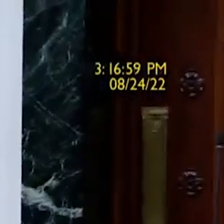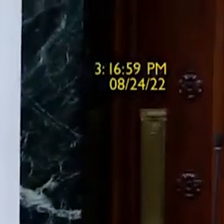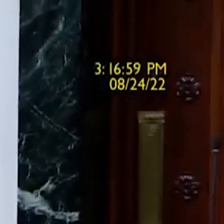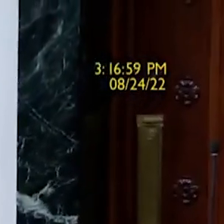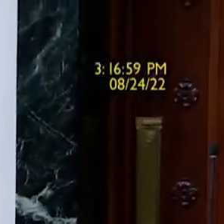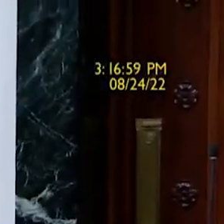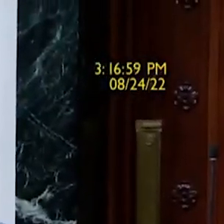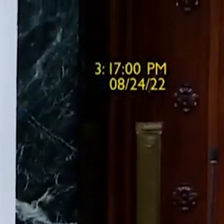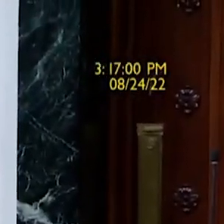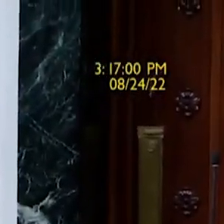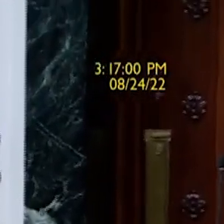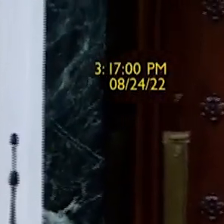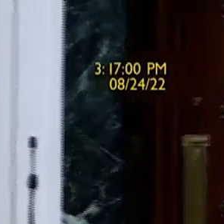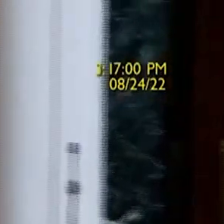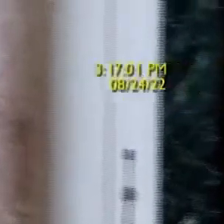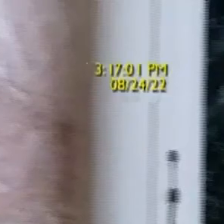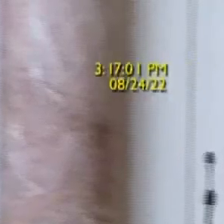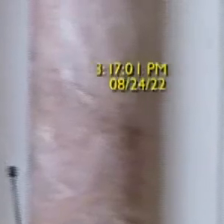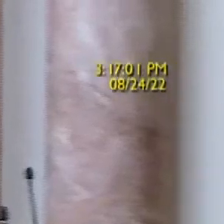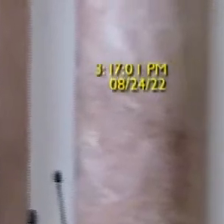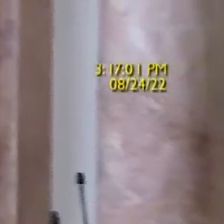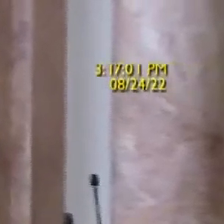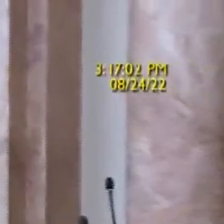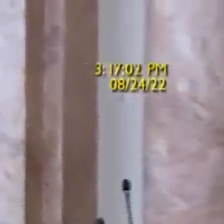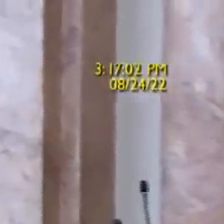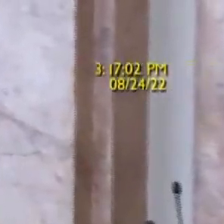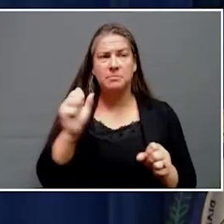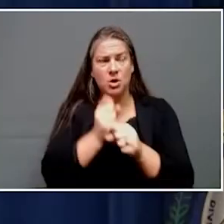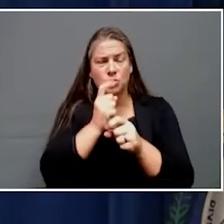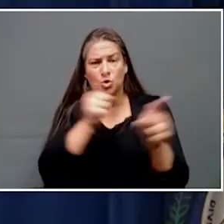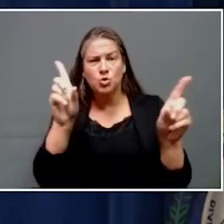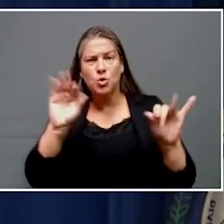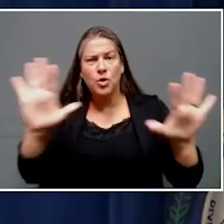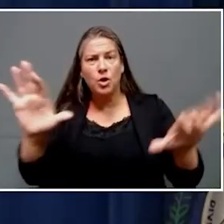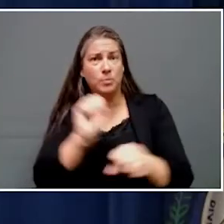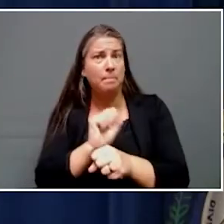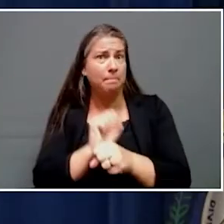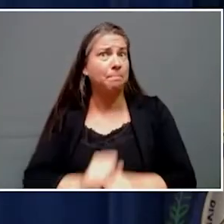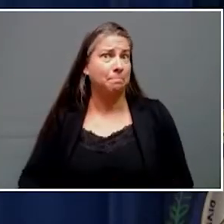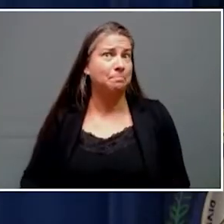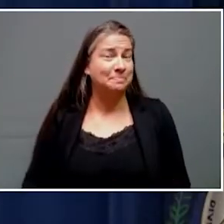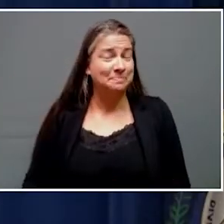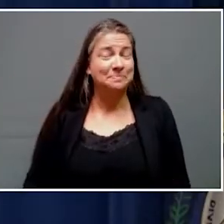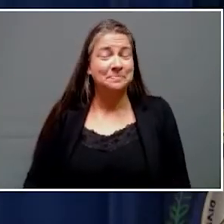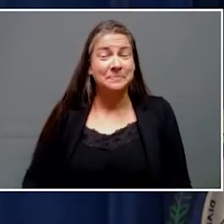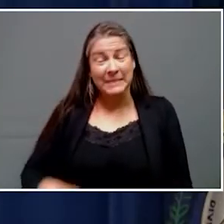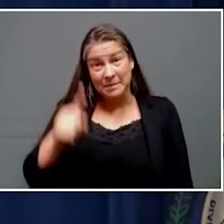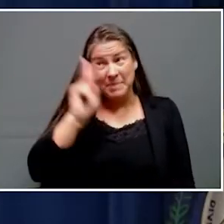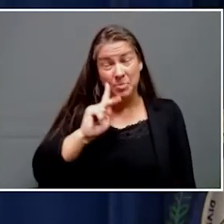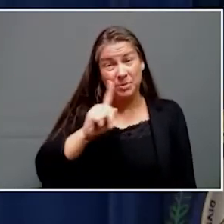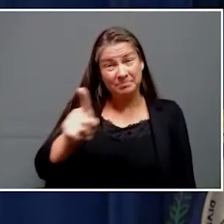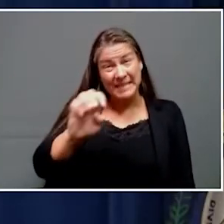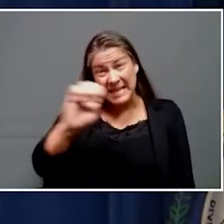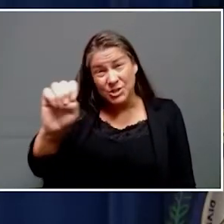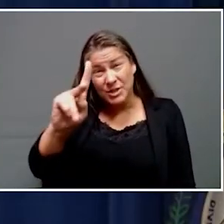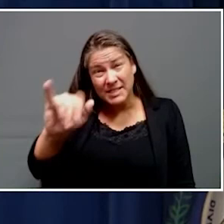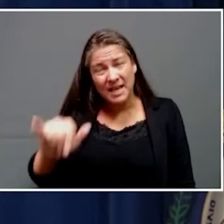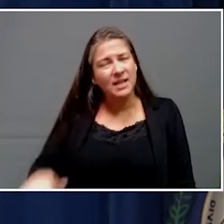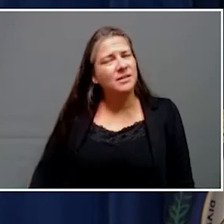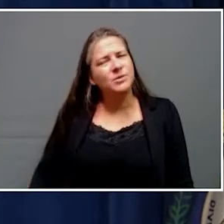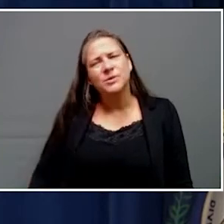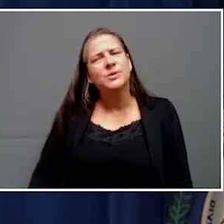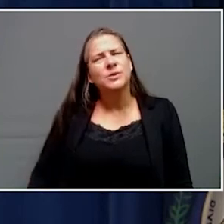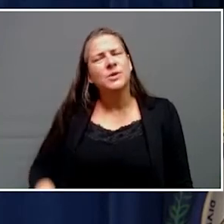20 more remote learning days in school districts affected by the flooding. To the people of eastern Kentucky, I think today the legislative